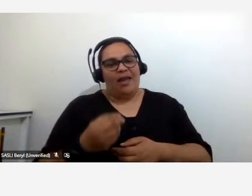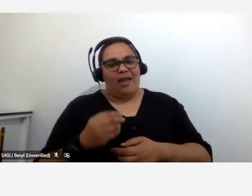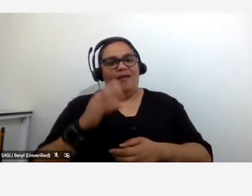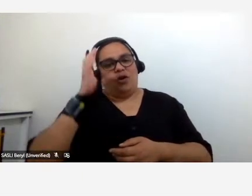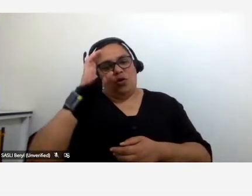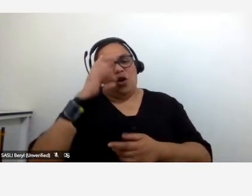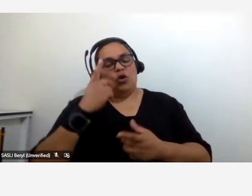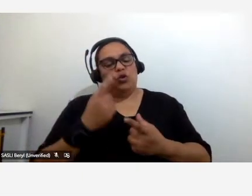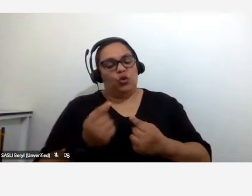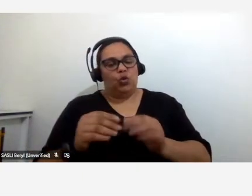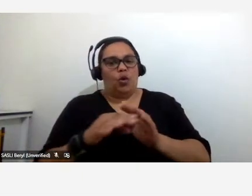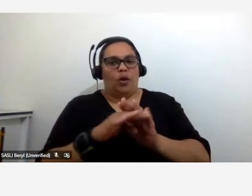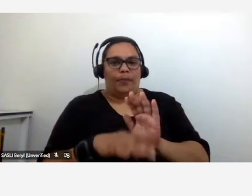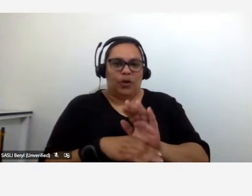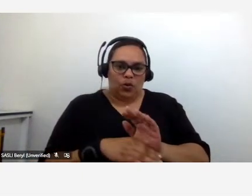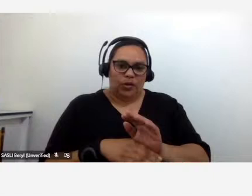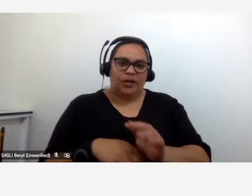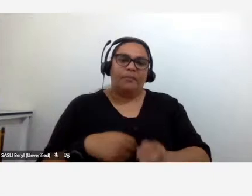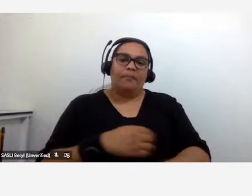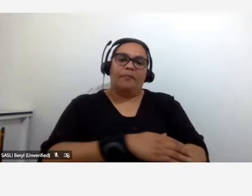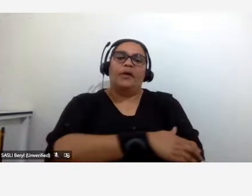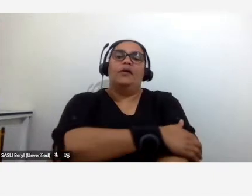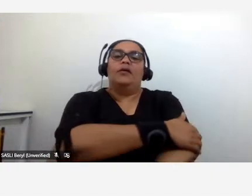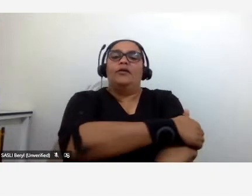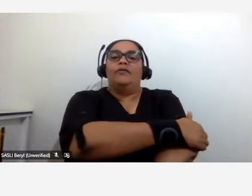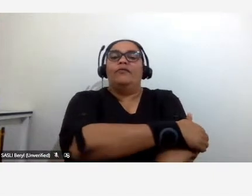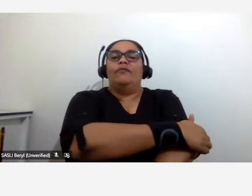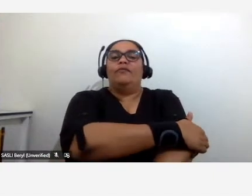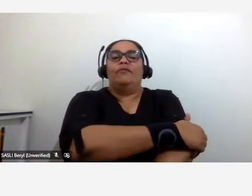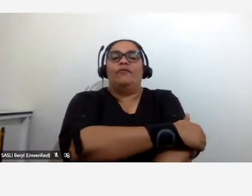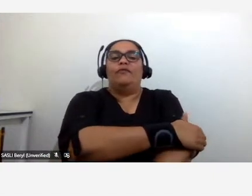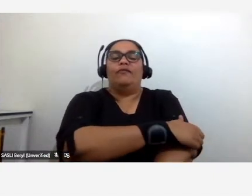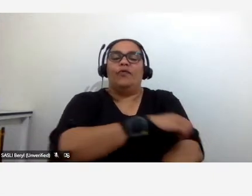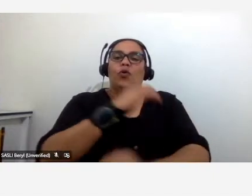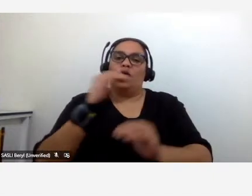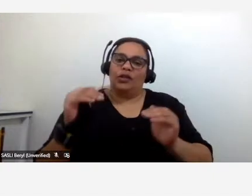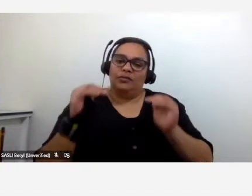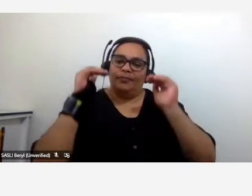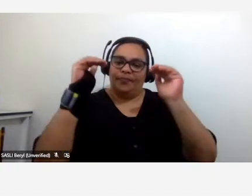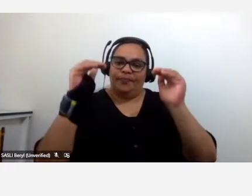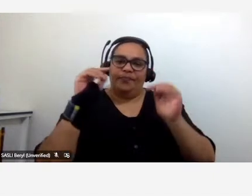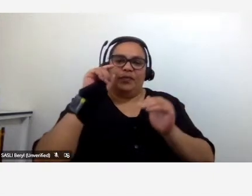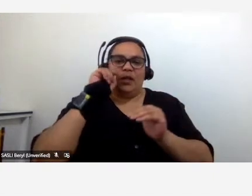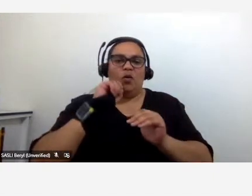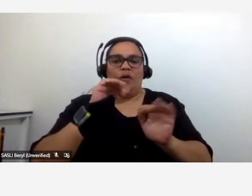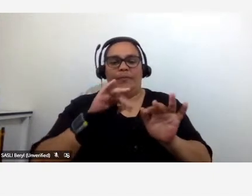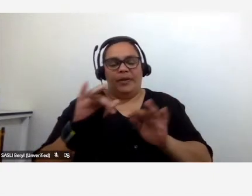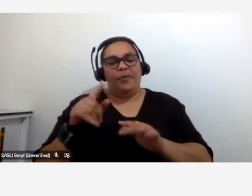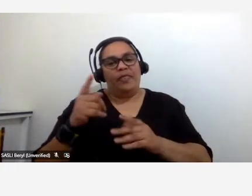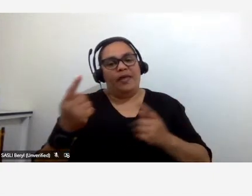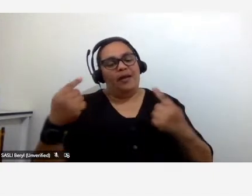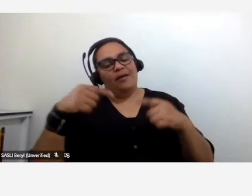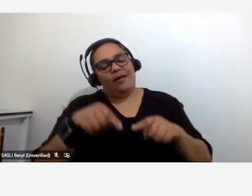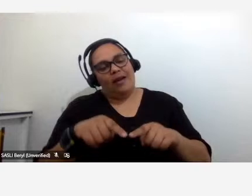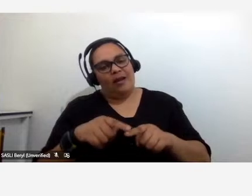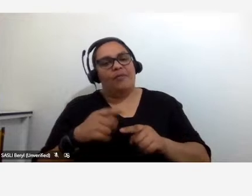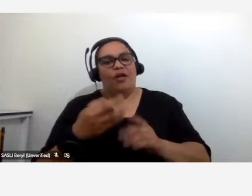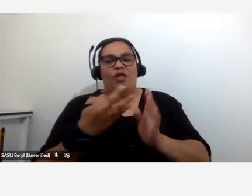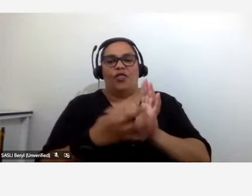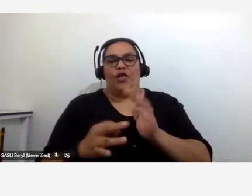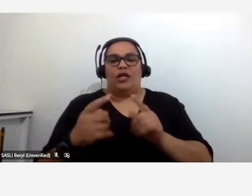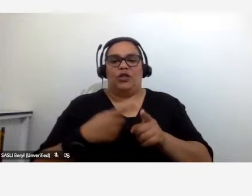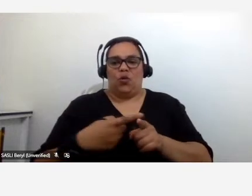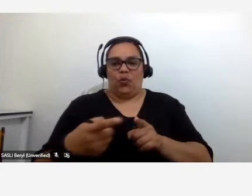coach delivering a program to the teenagers, right? So the teenagers are coming there thrice a